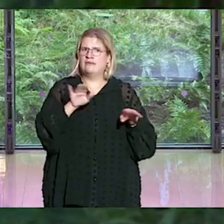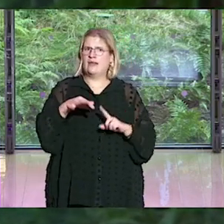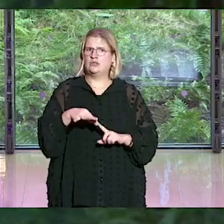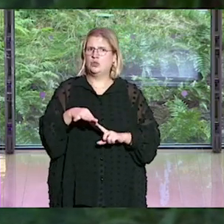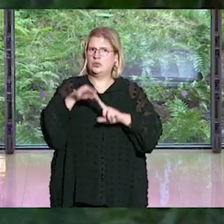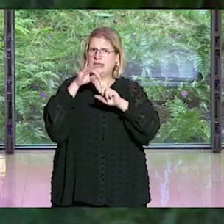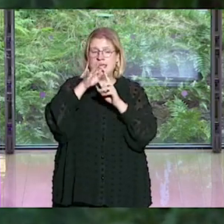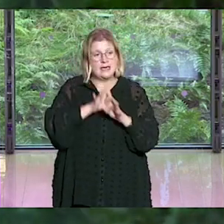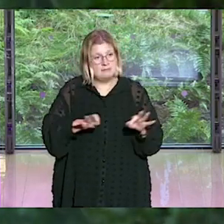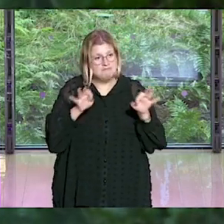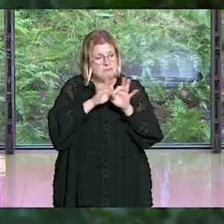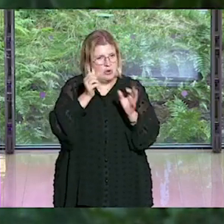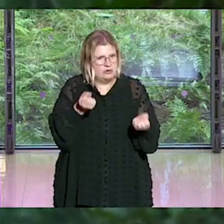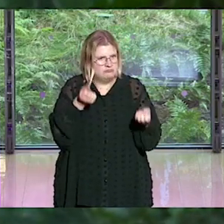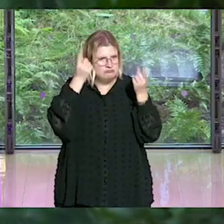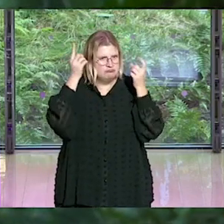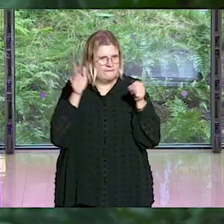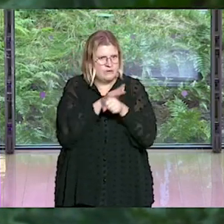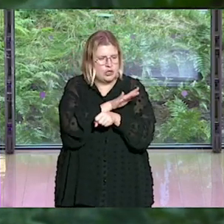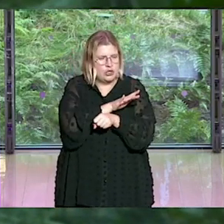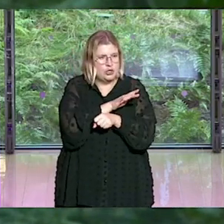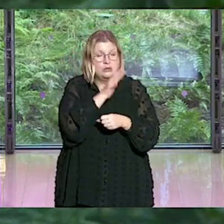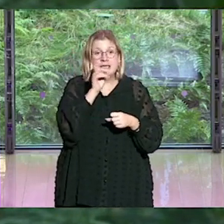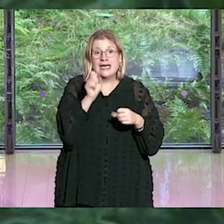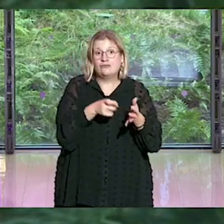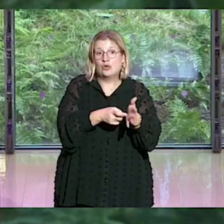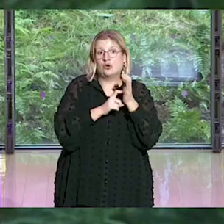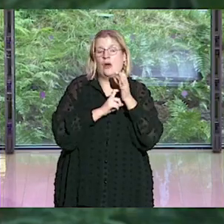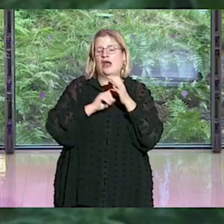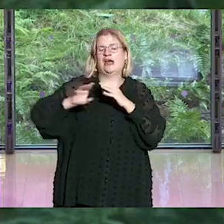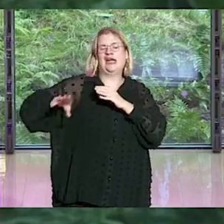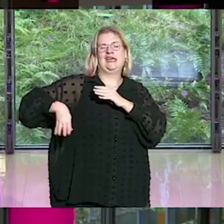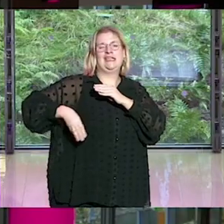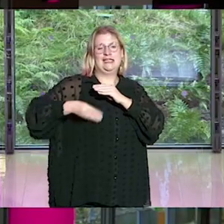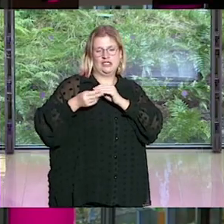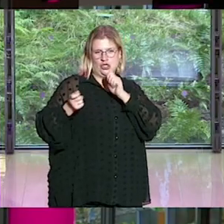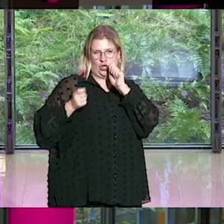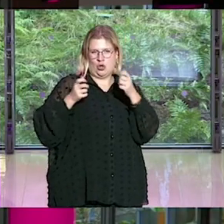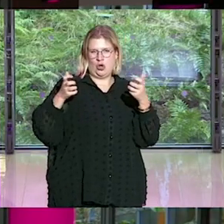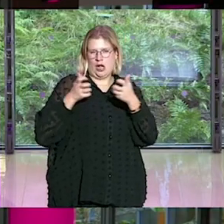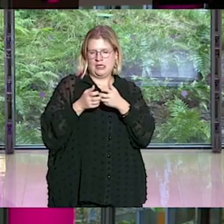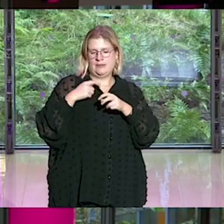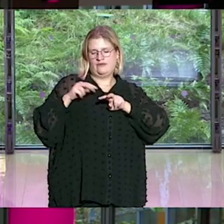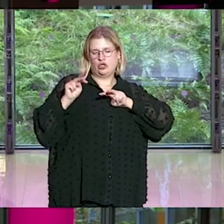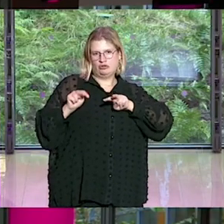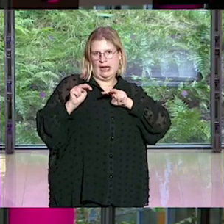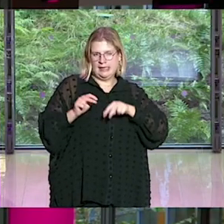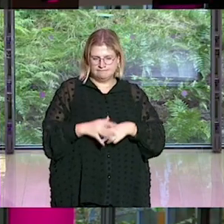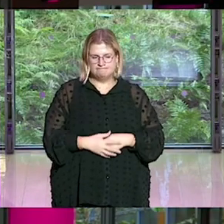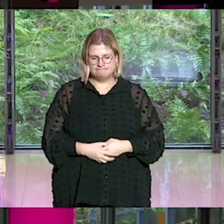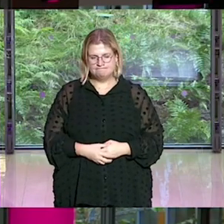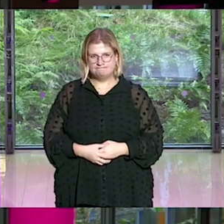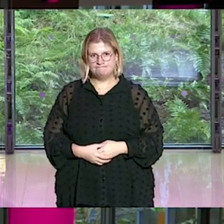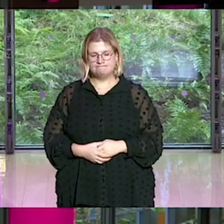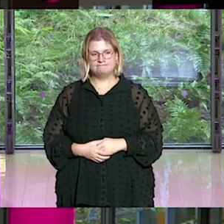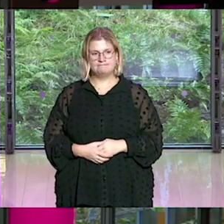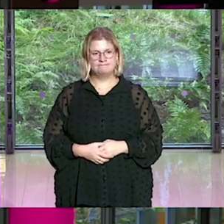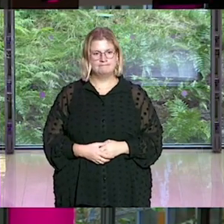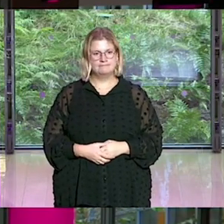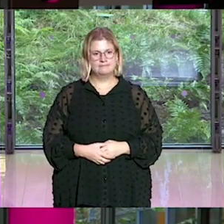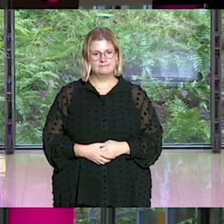but also important to understand, and that can require additional custom tracking as well.